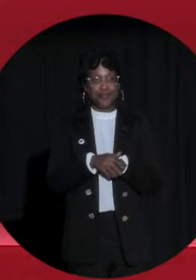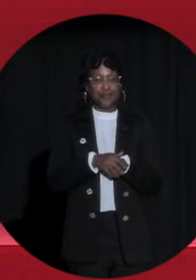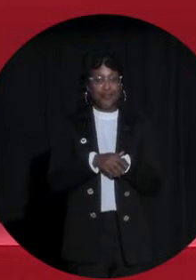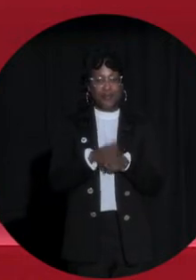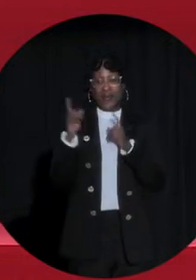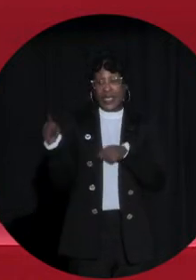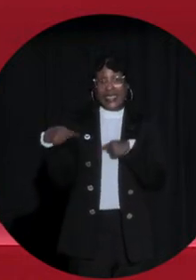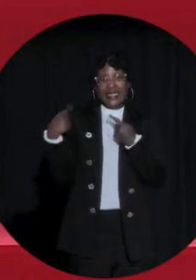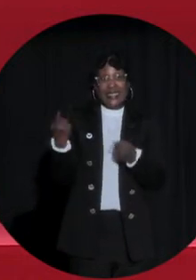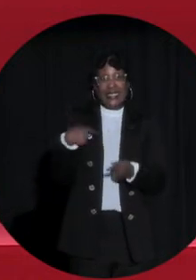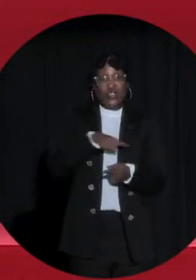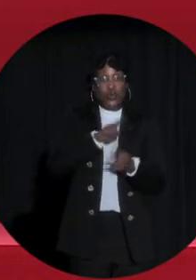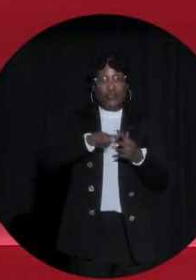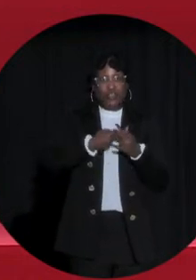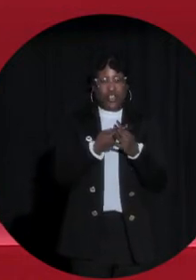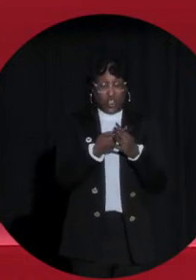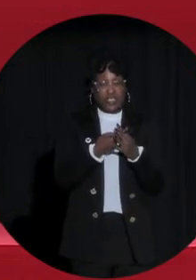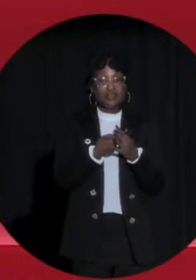out